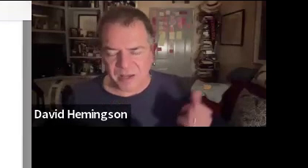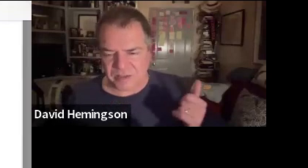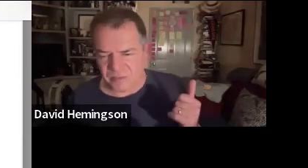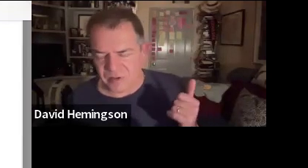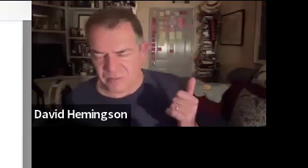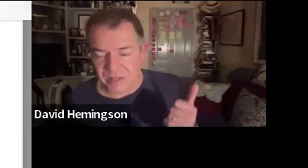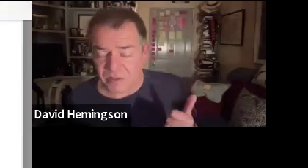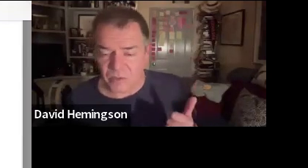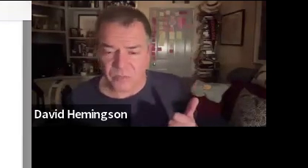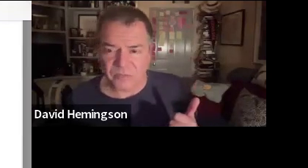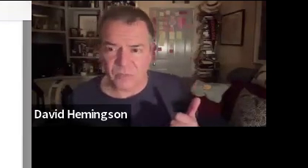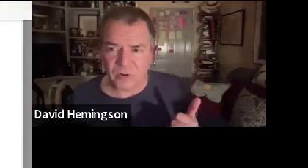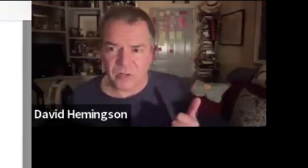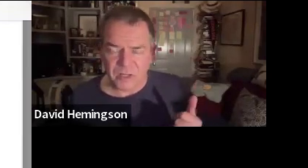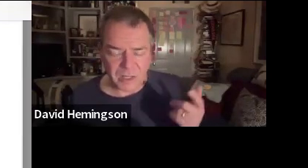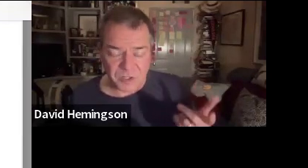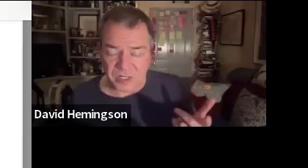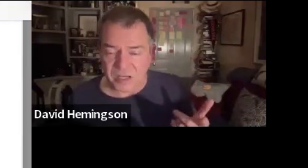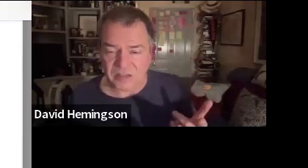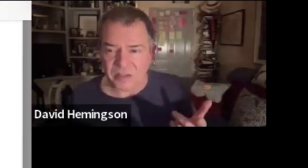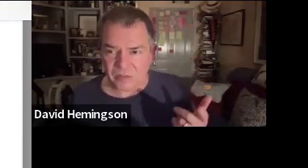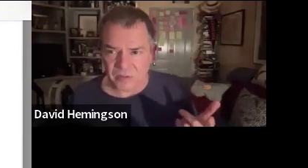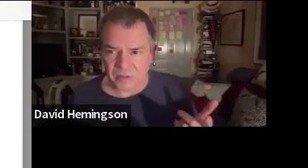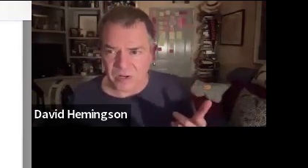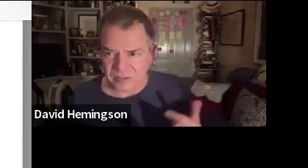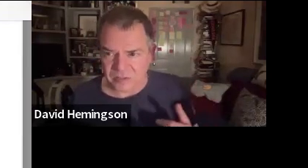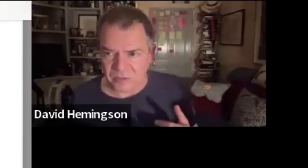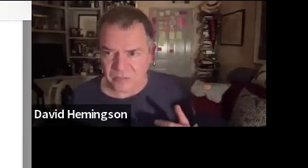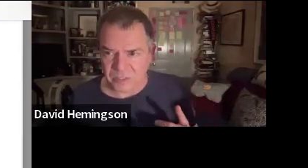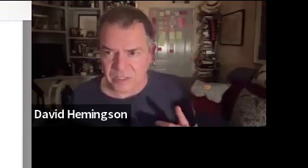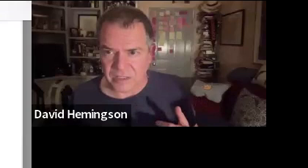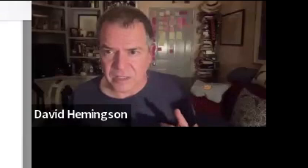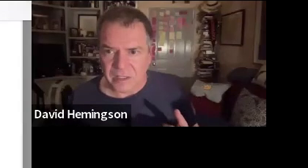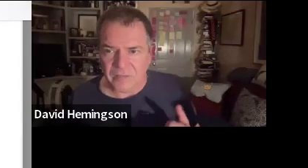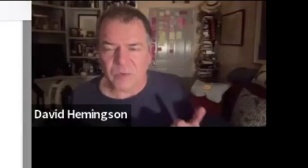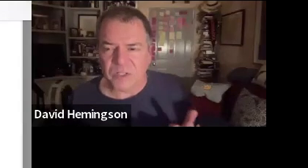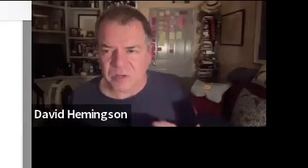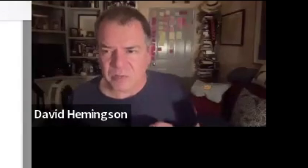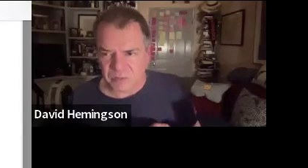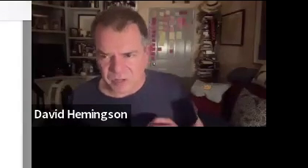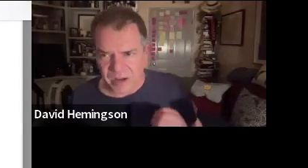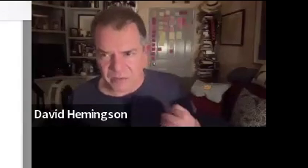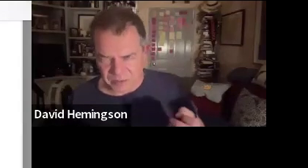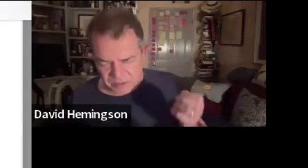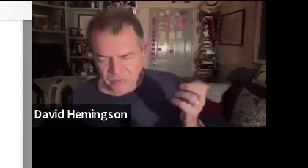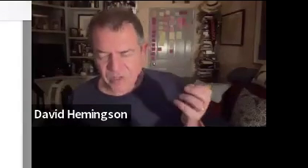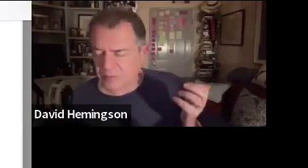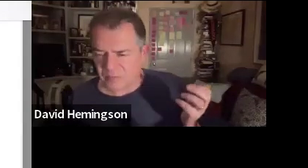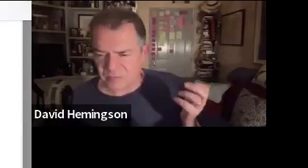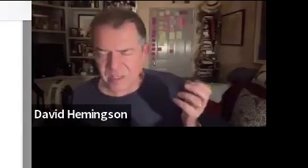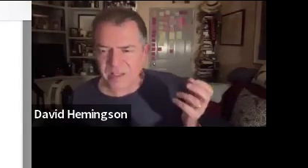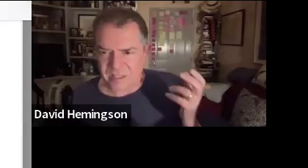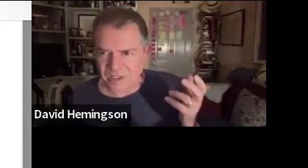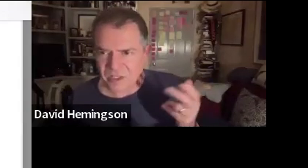the headmaster of my school before a guy named Charlie Todd took over at the Watkinson School in Hartford, Connecticut. And Florence Green was renowned as this